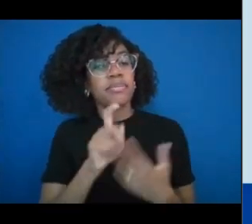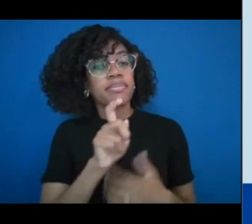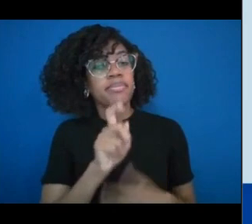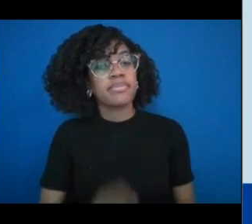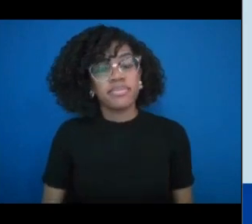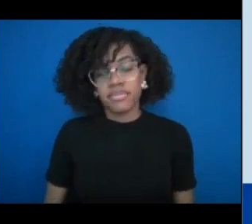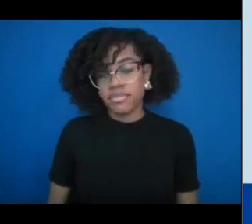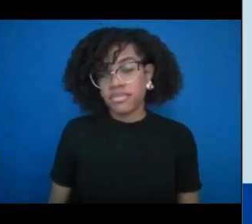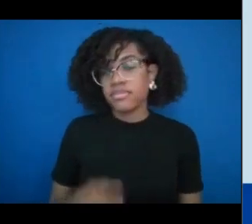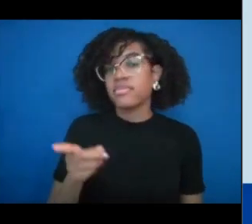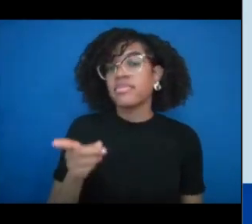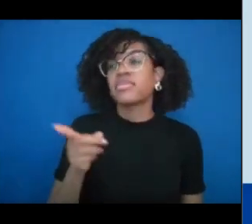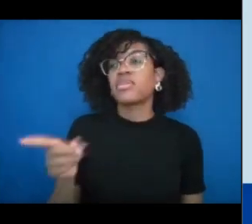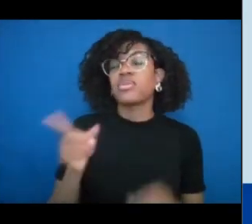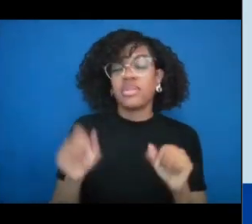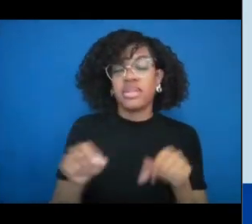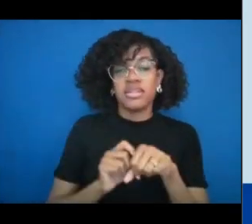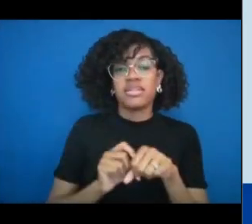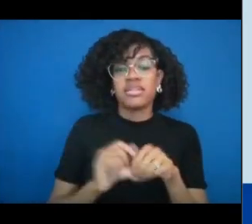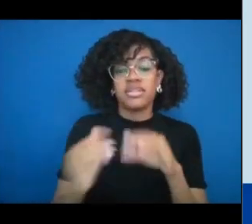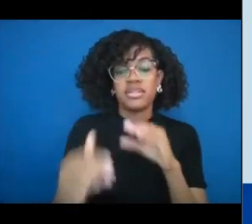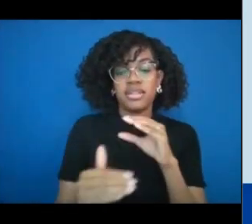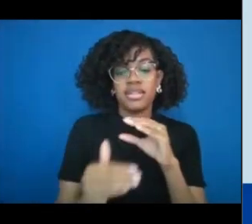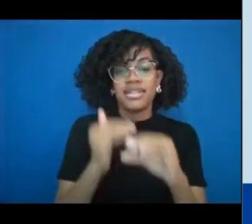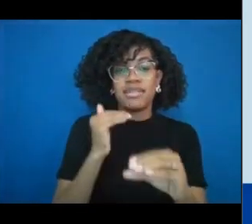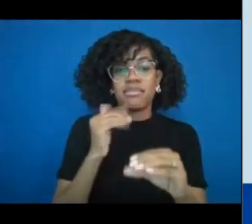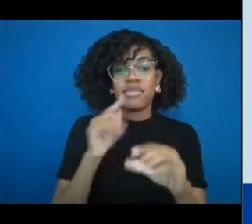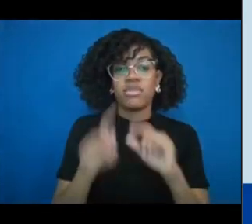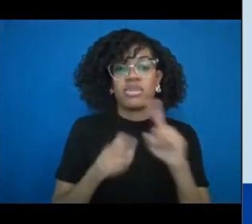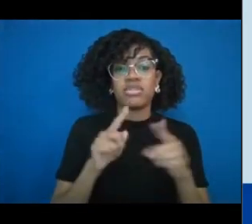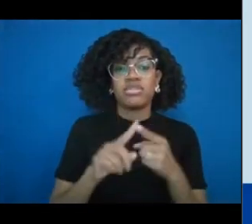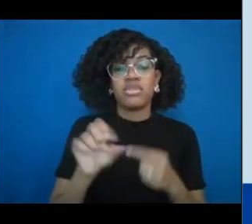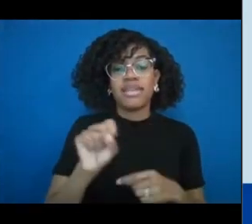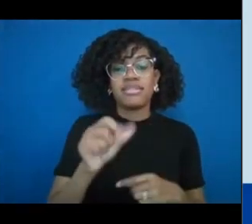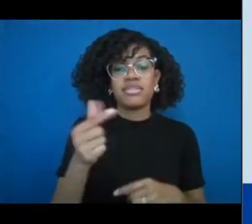You can email questions to